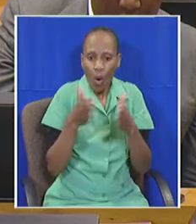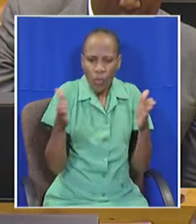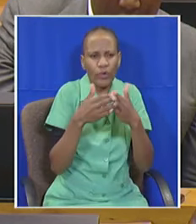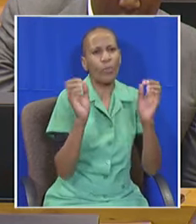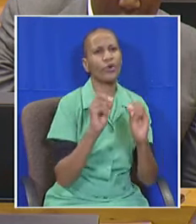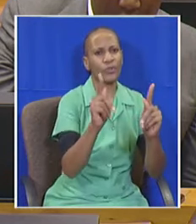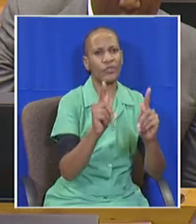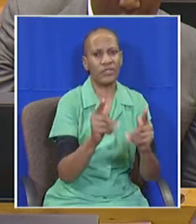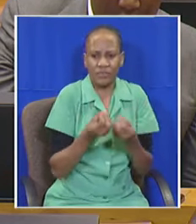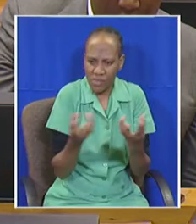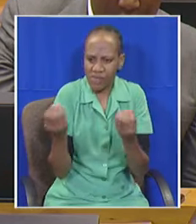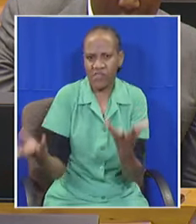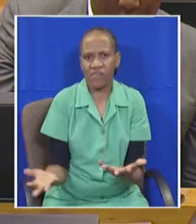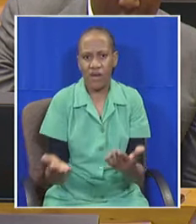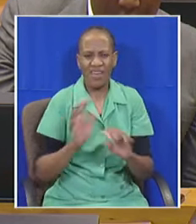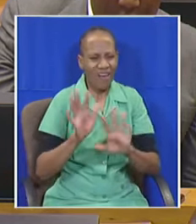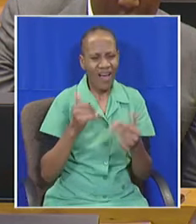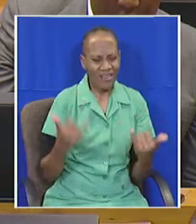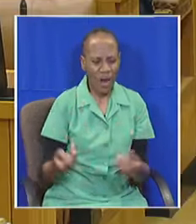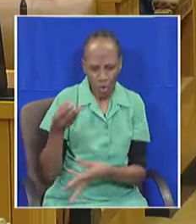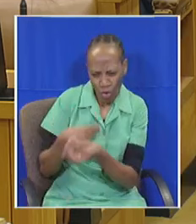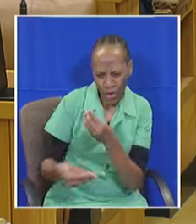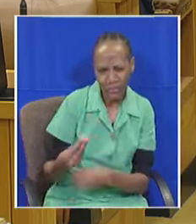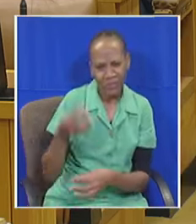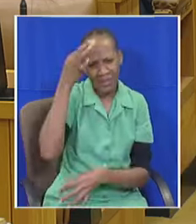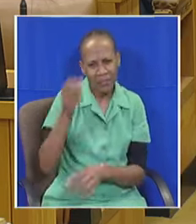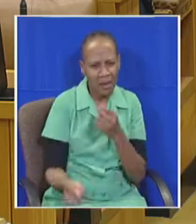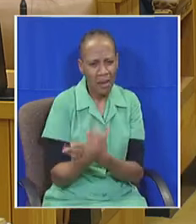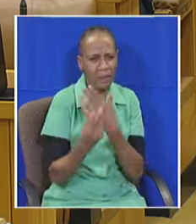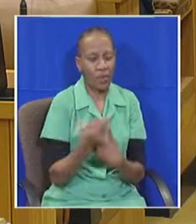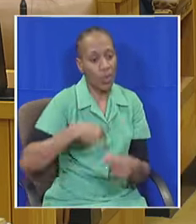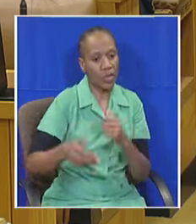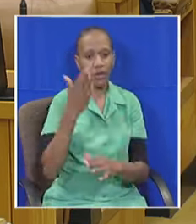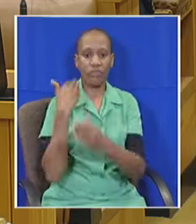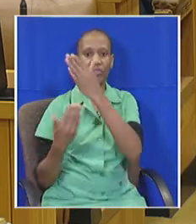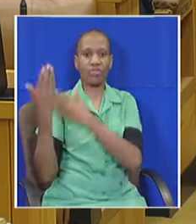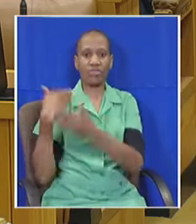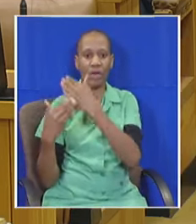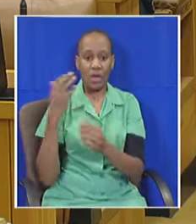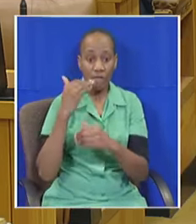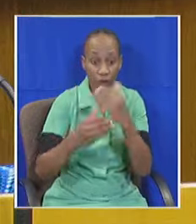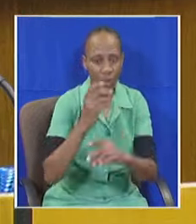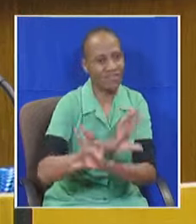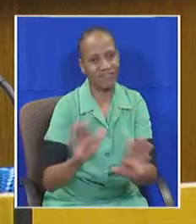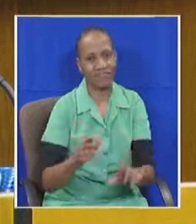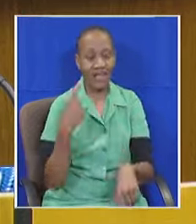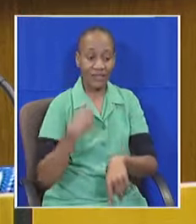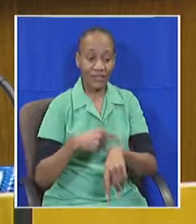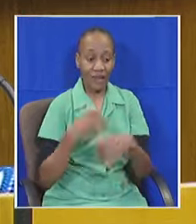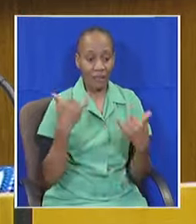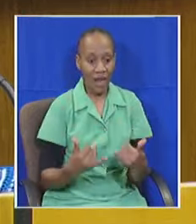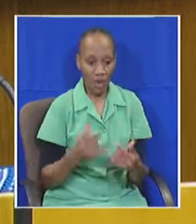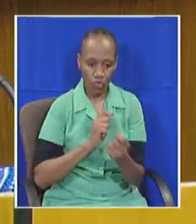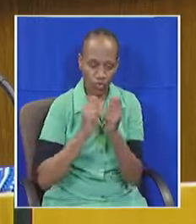people instead of a bloated, corrupt state that is only dragging us backwards. The hands of time have done a complete